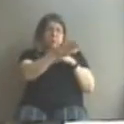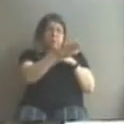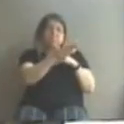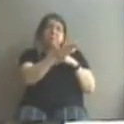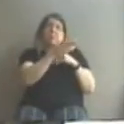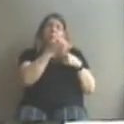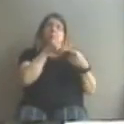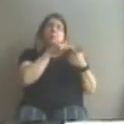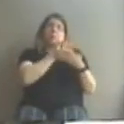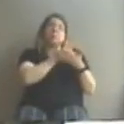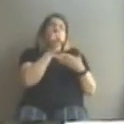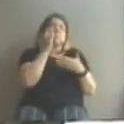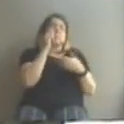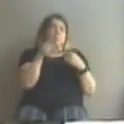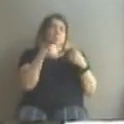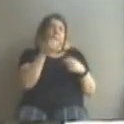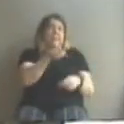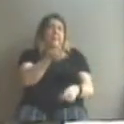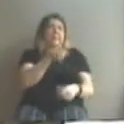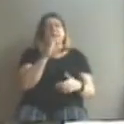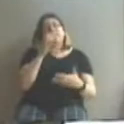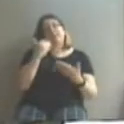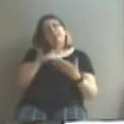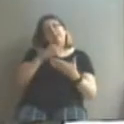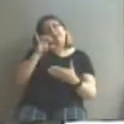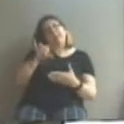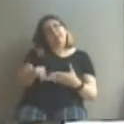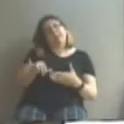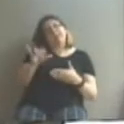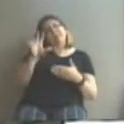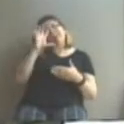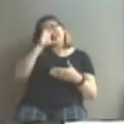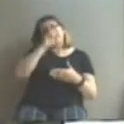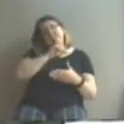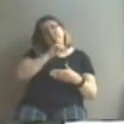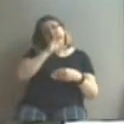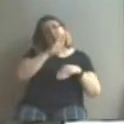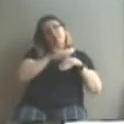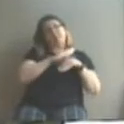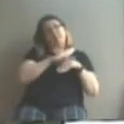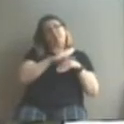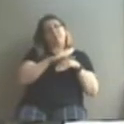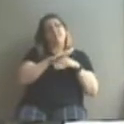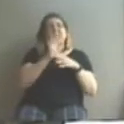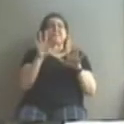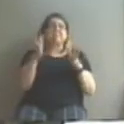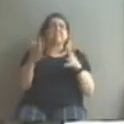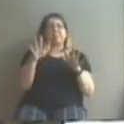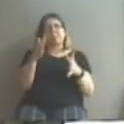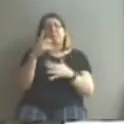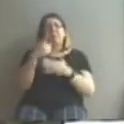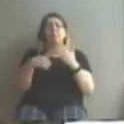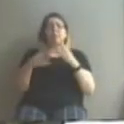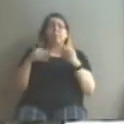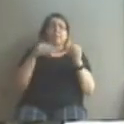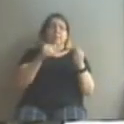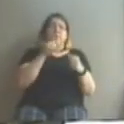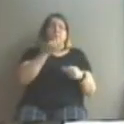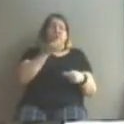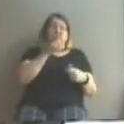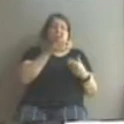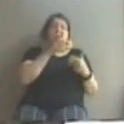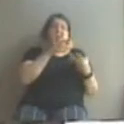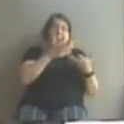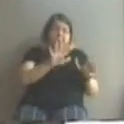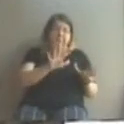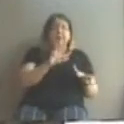needed? And again, that right there is estimated on sort of what some of our spend has been and what we think it will